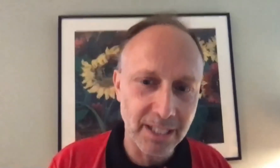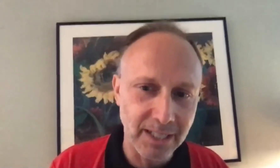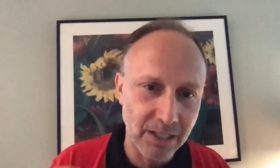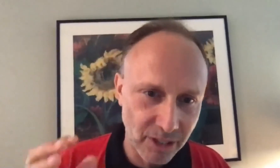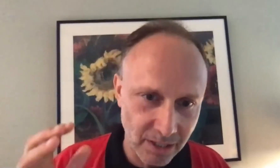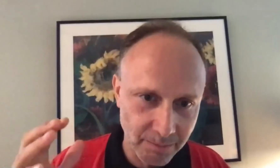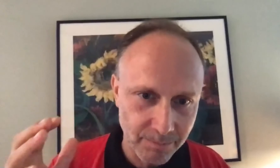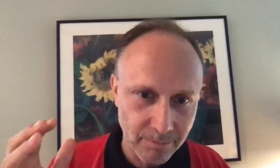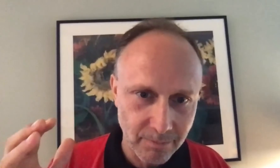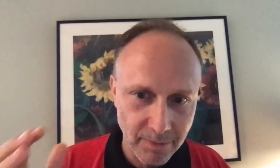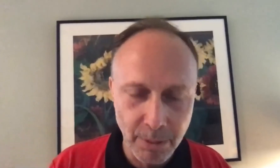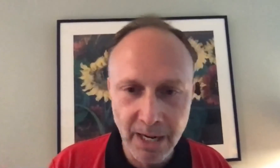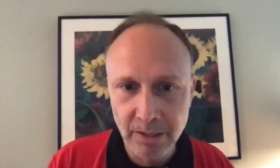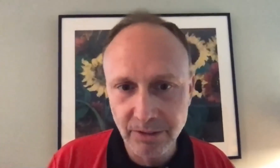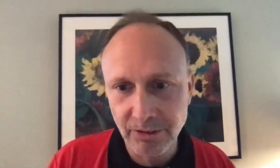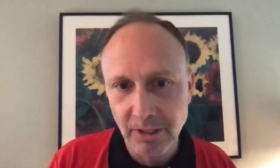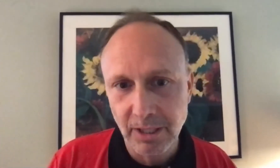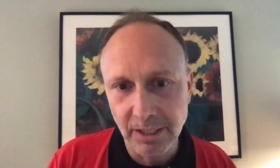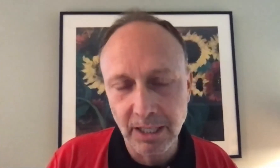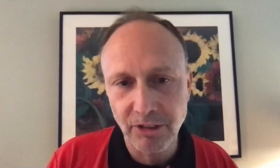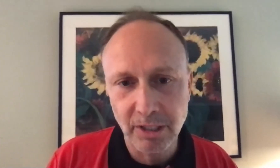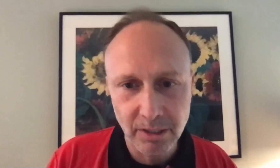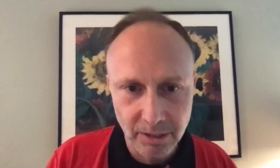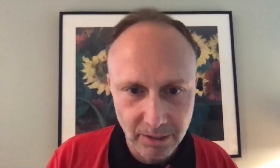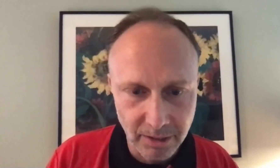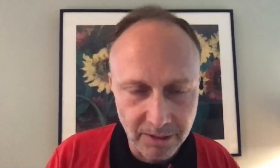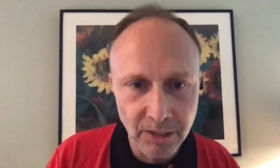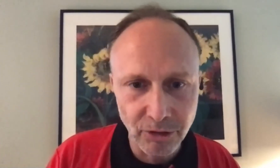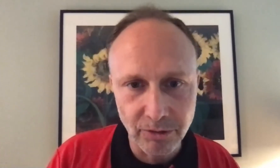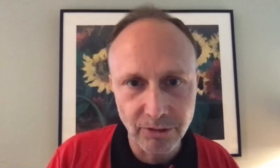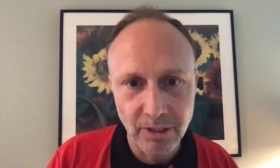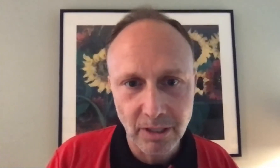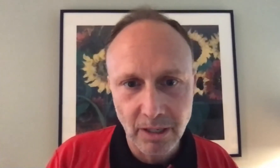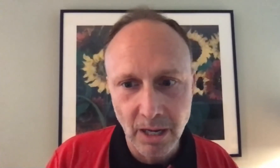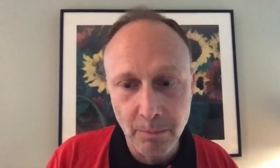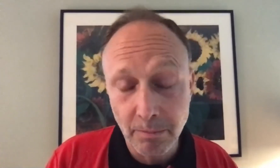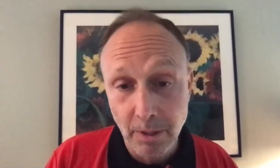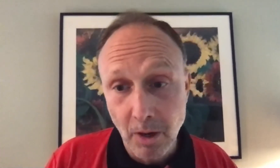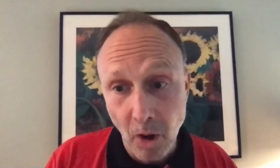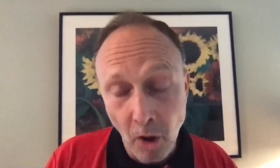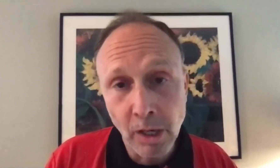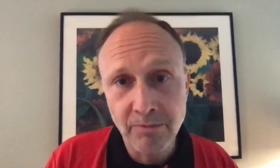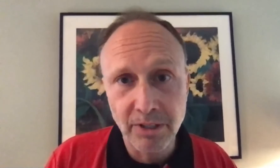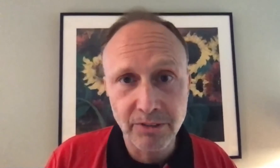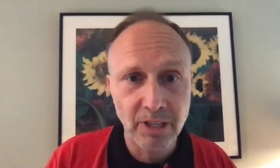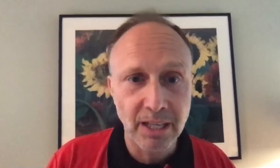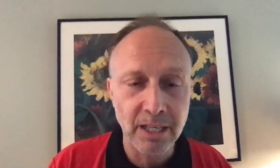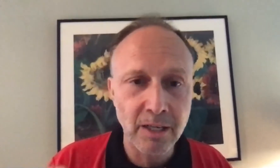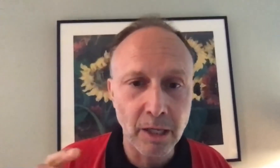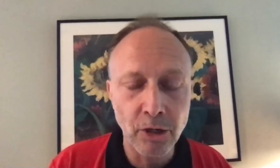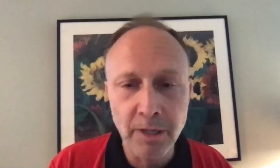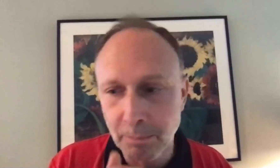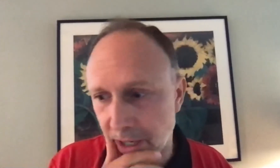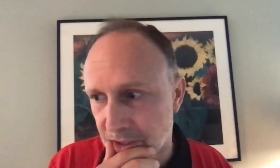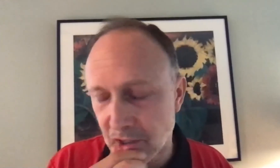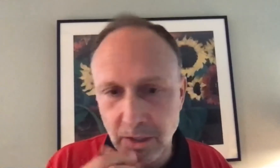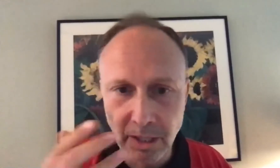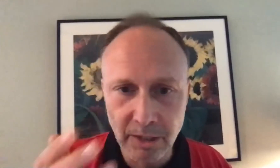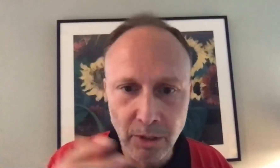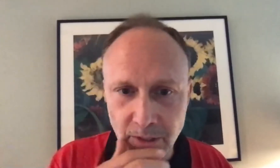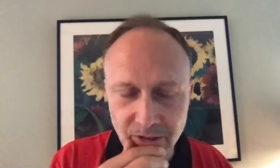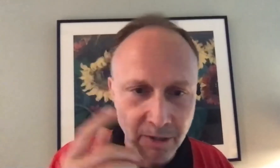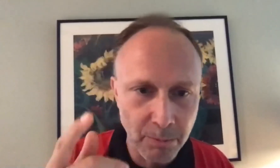seems impossible to me that she was 4, because the poem that she recited, she seemed like she was